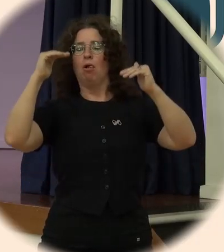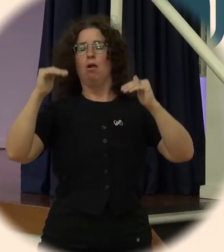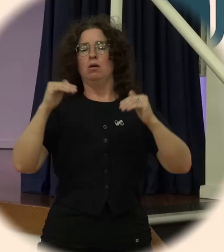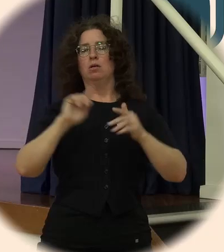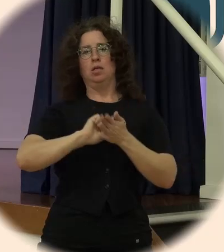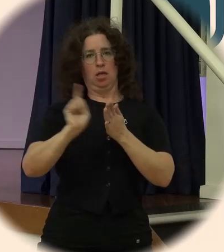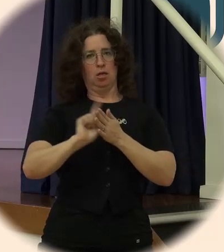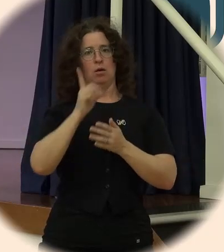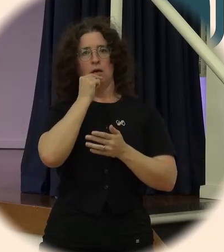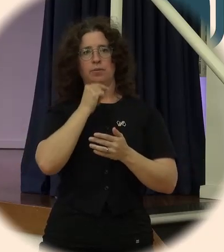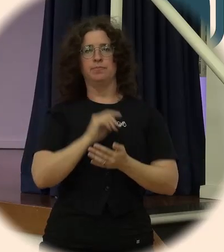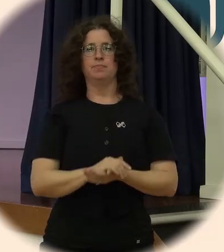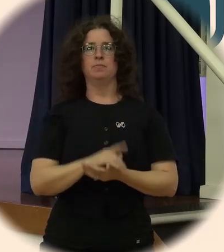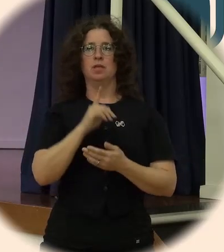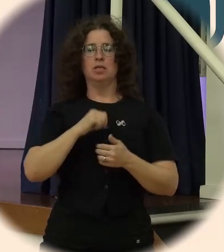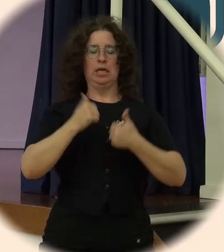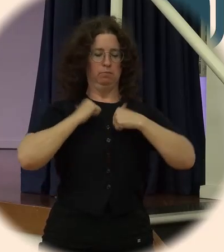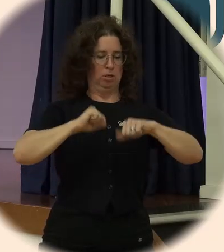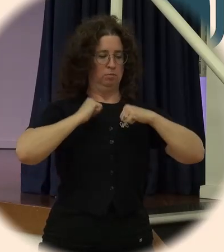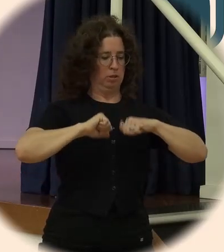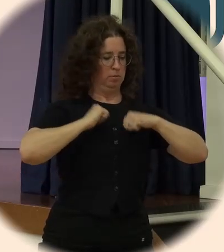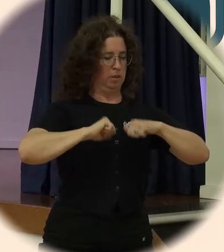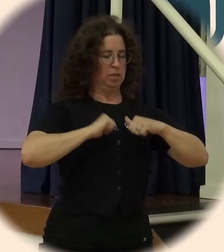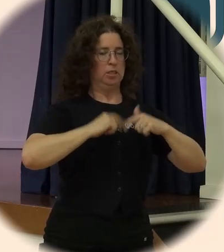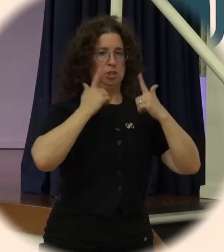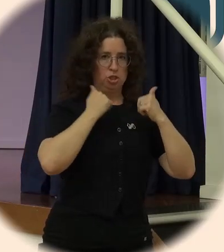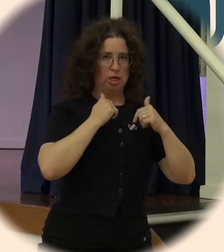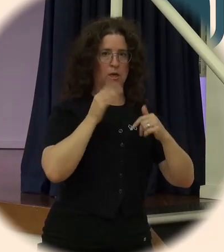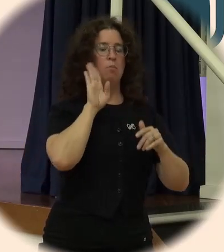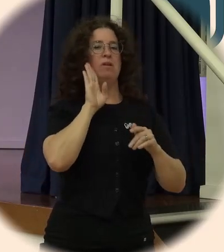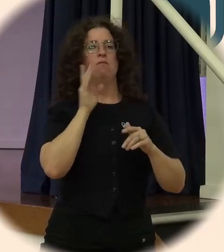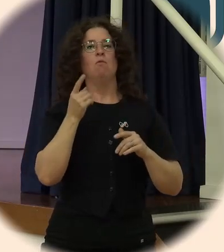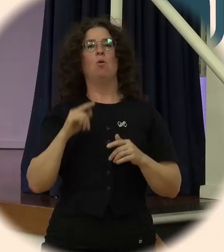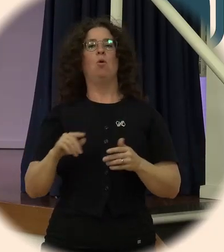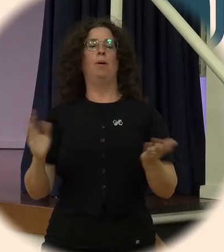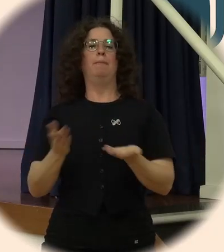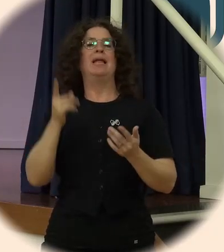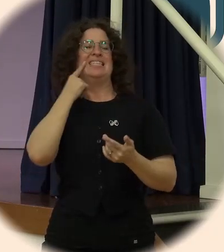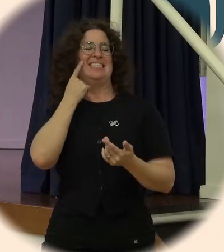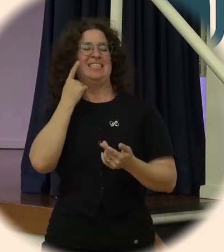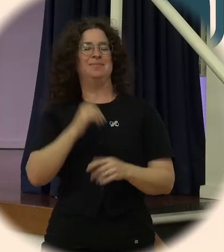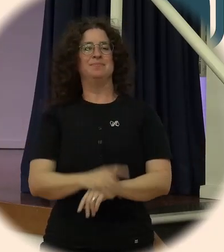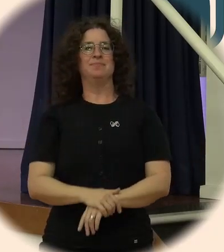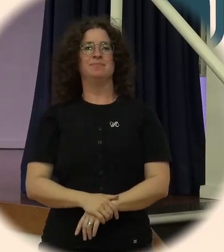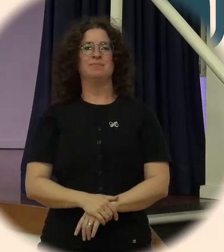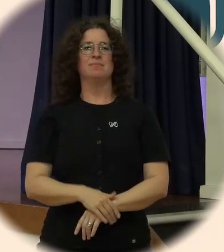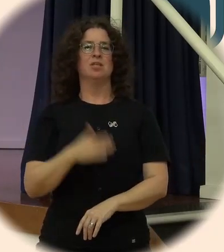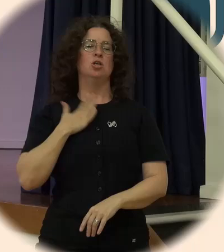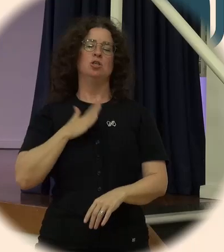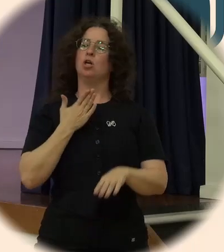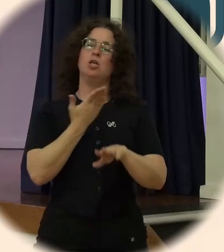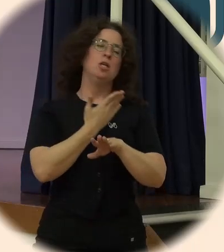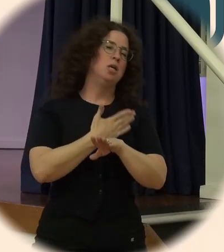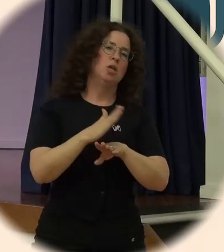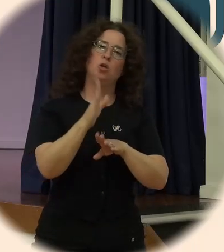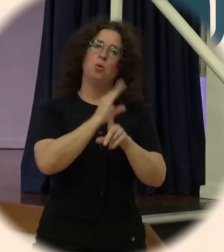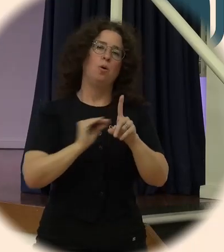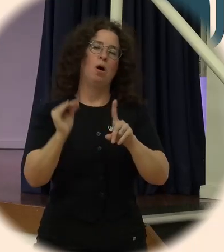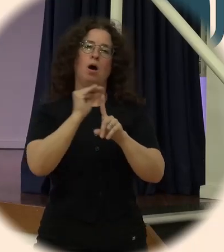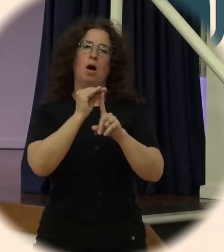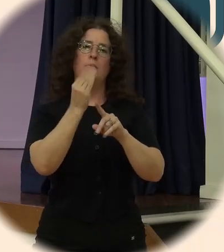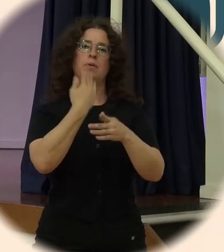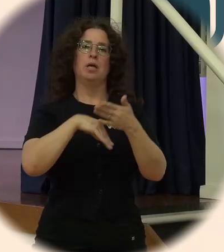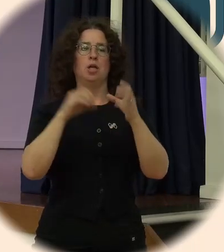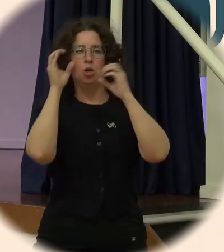safely before players ever see it. And the best part, you can do all of this without needing a new App Store or Google Play update,